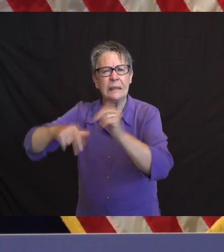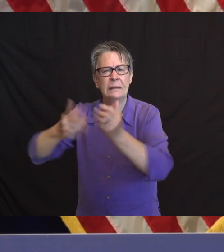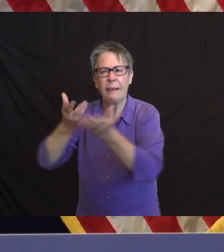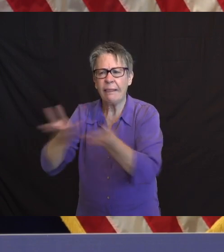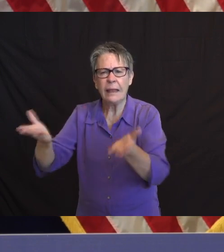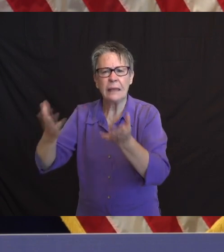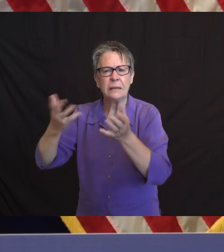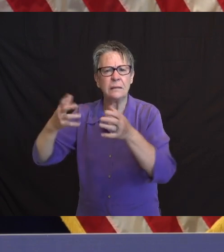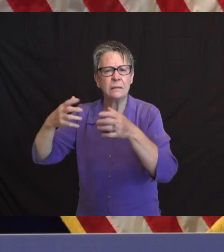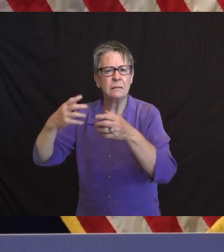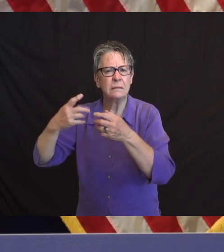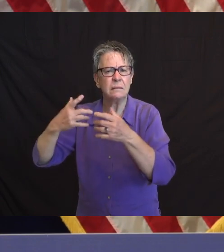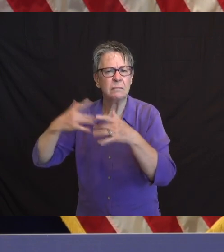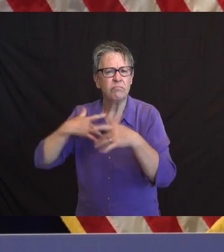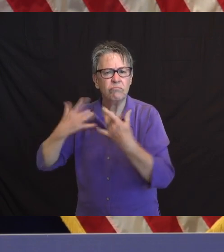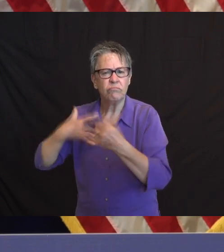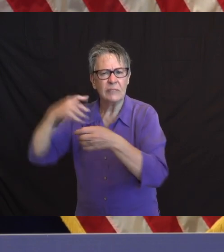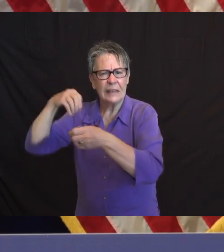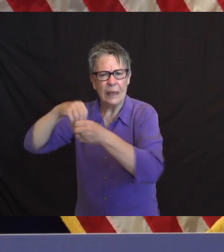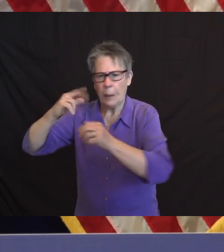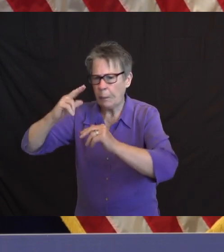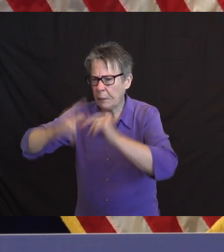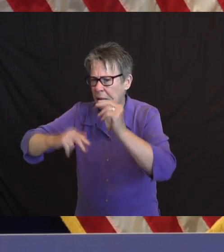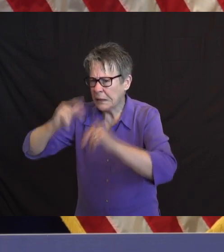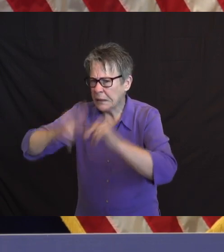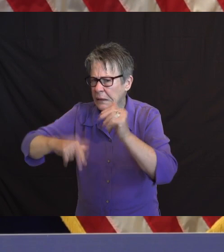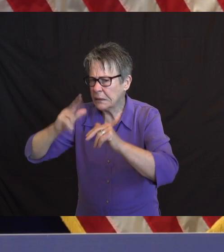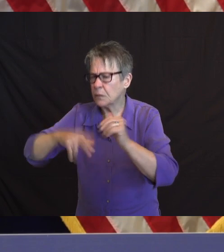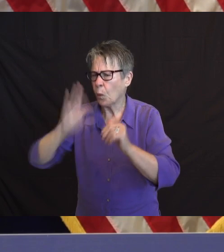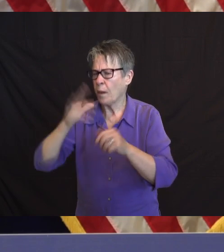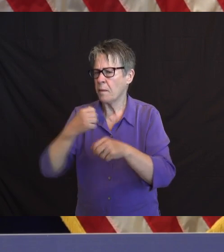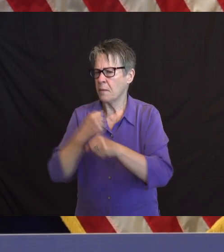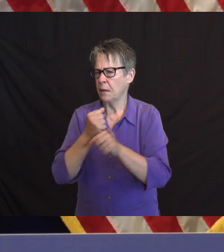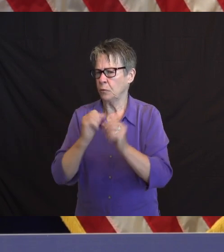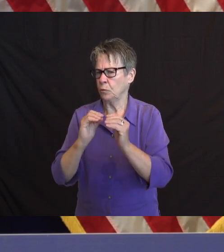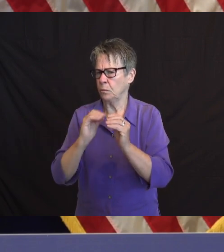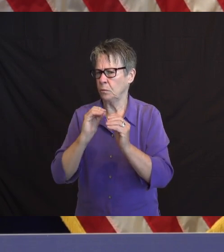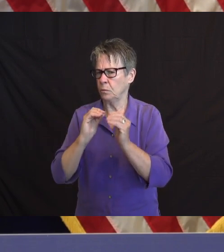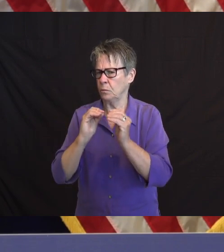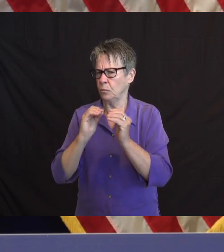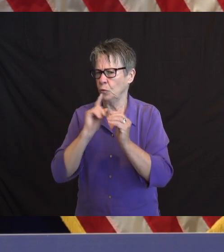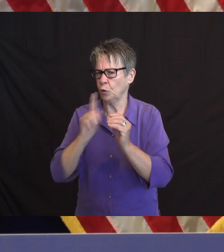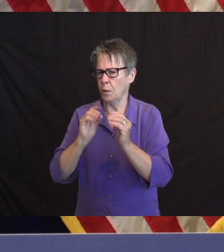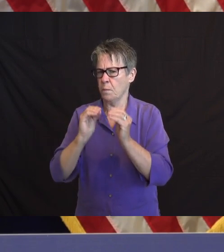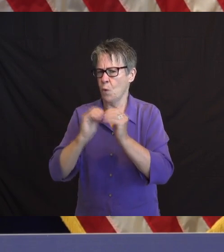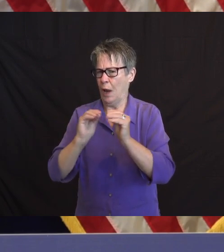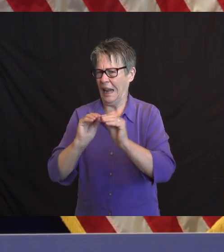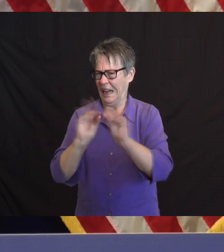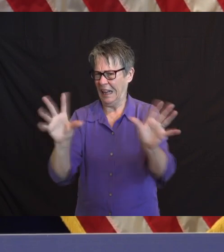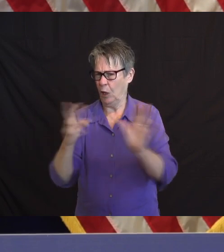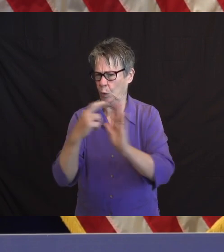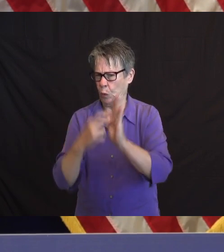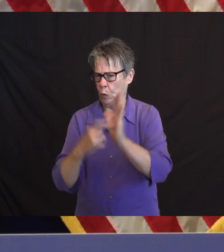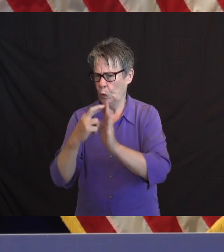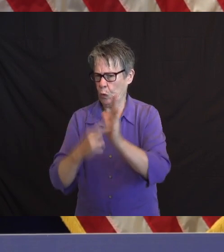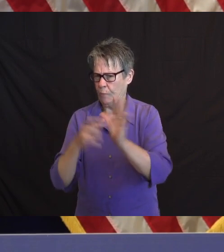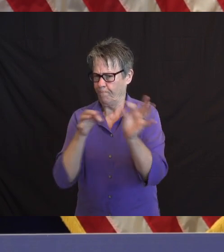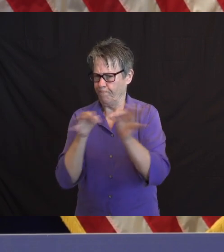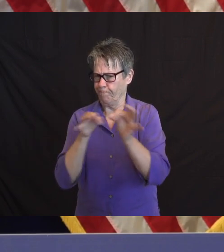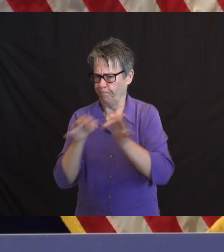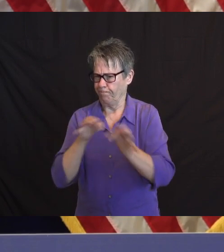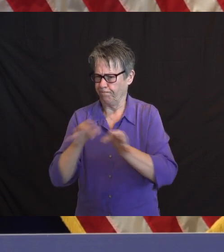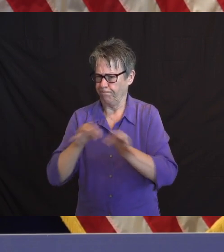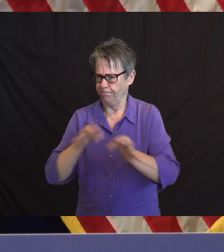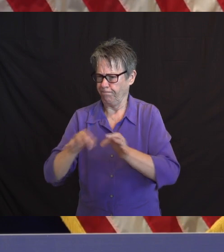clear parameters, would begin this Friday, June 12th. We have on Monday, June 15th,